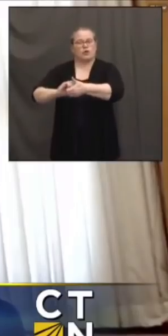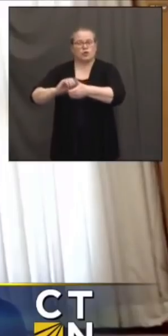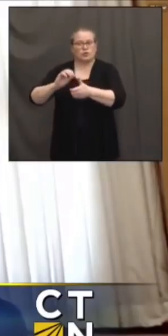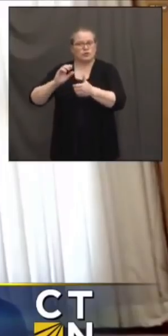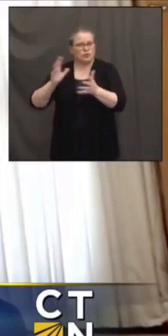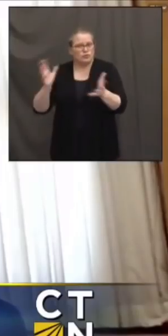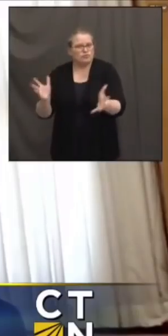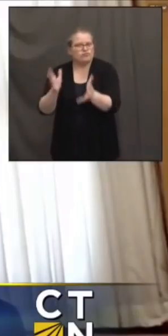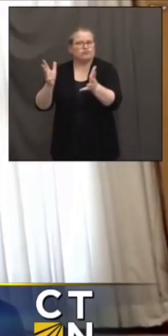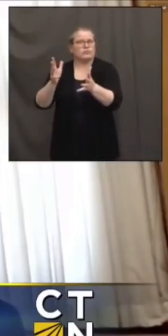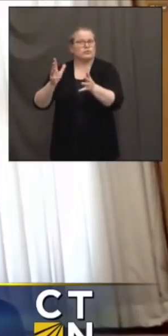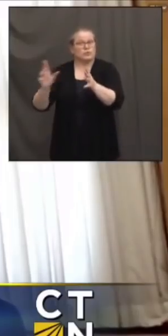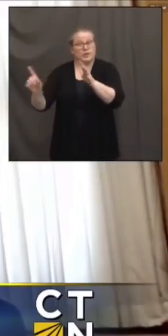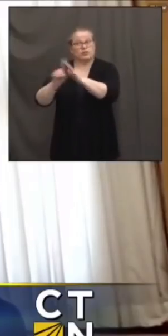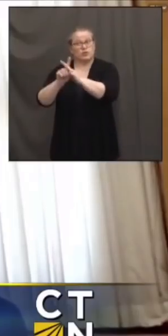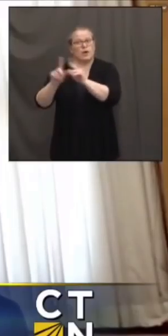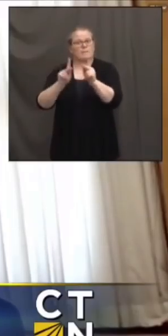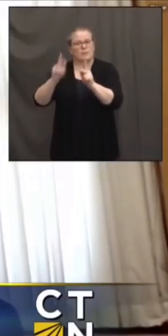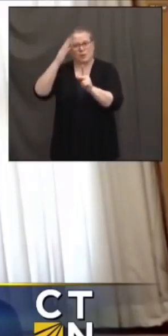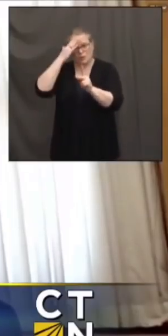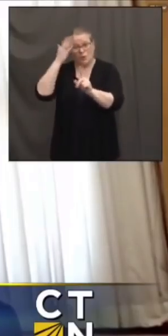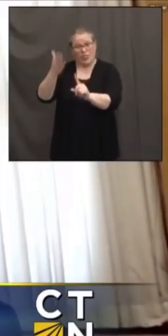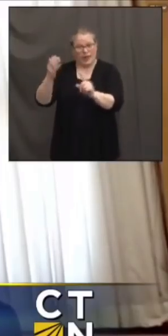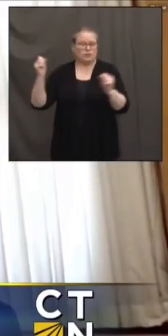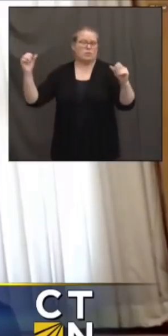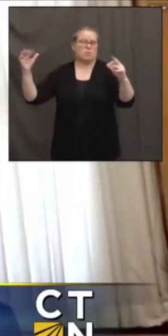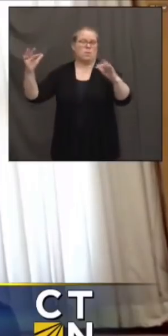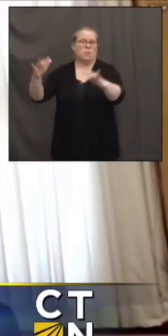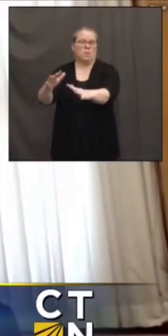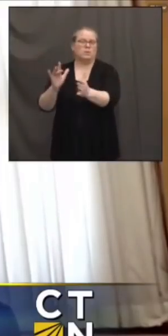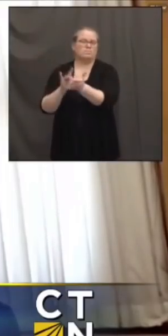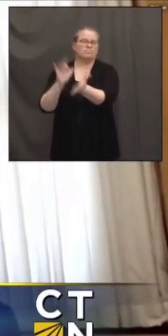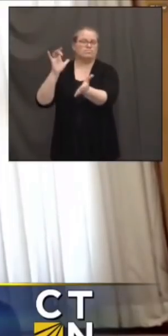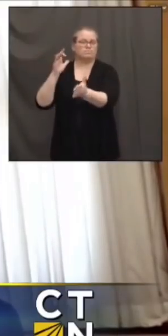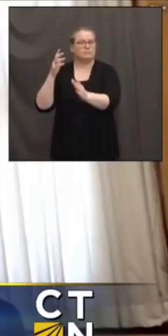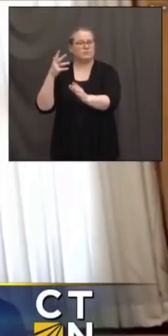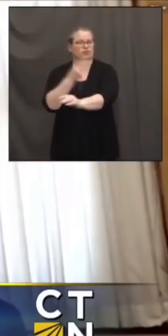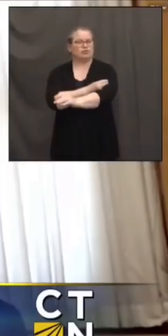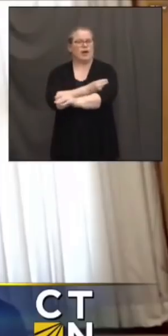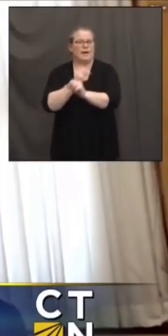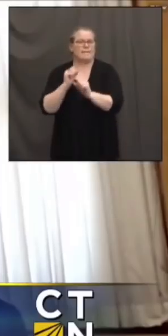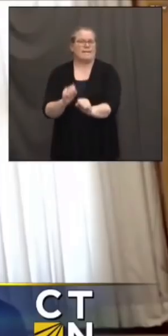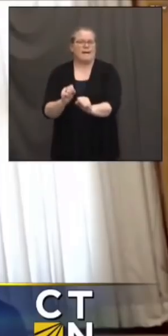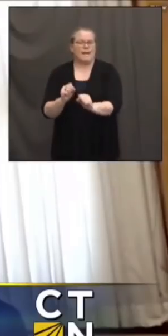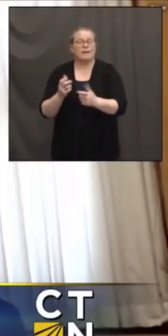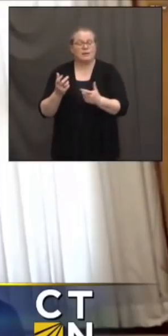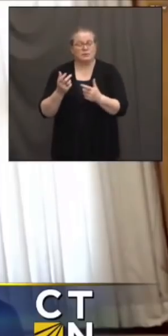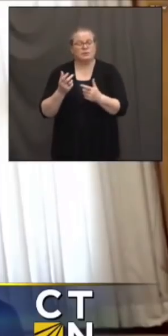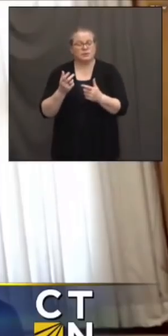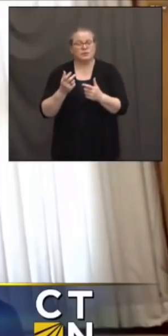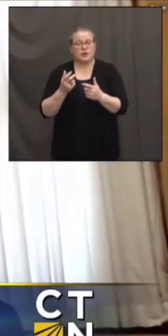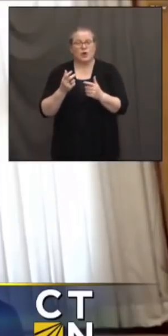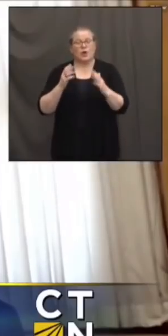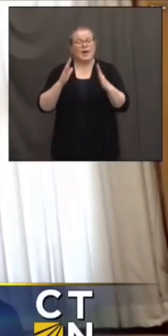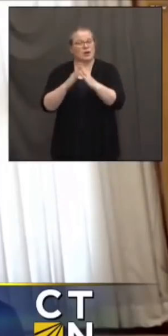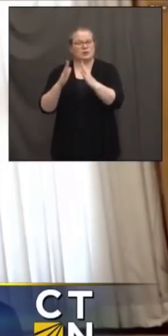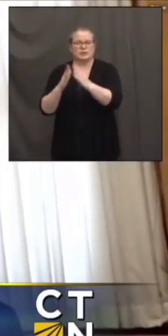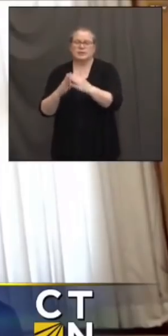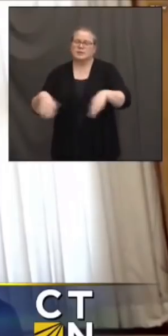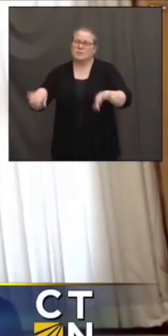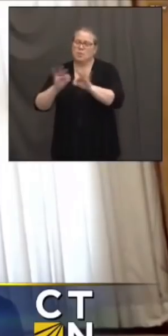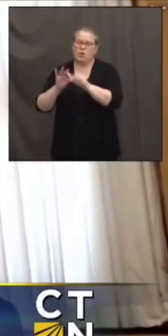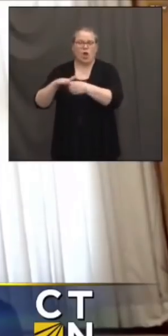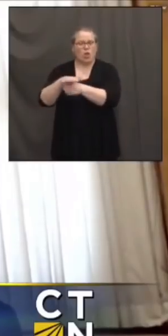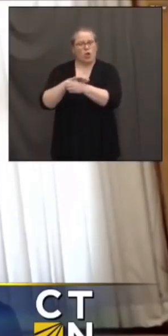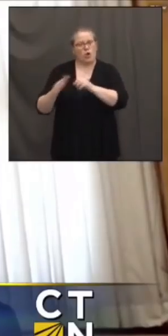people know they're going to be there and they turn out in big numbers to take advantage of the opportunity. So it's, as has been the case in our cities, it's all about local